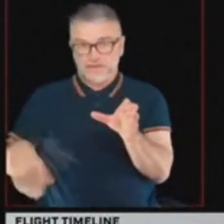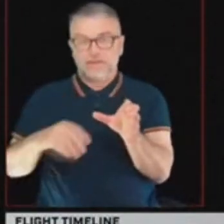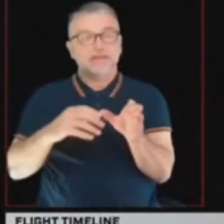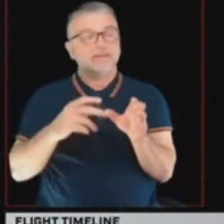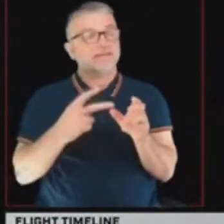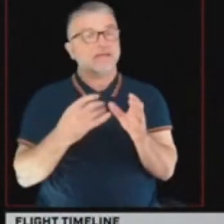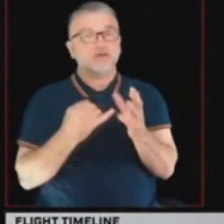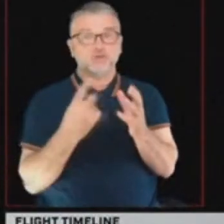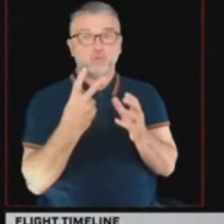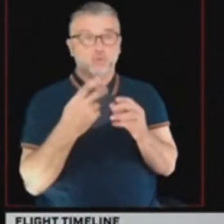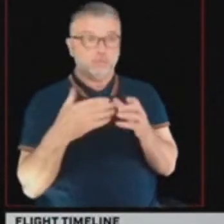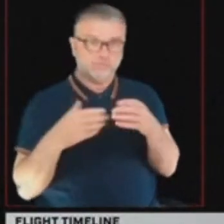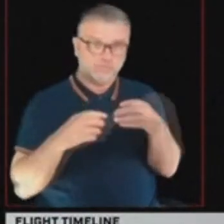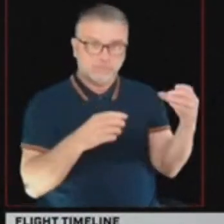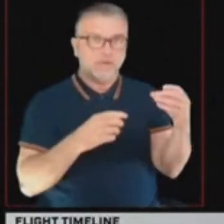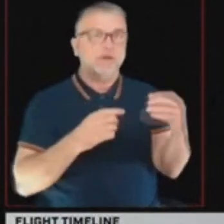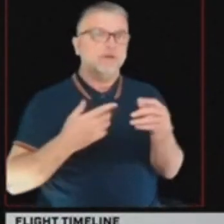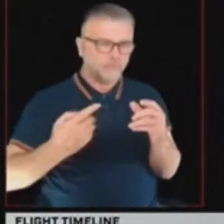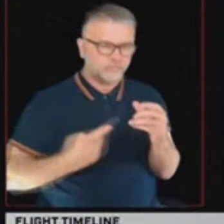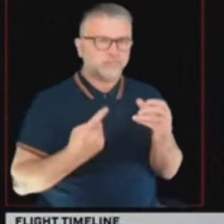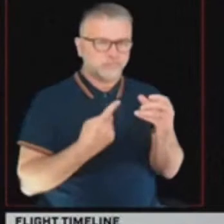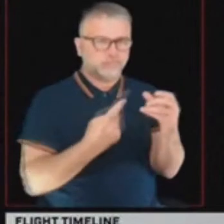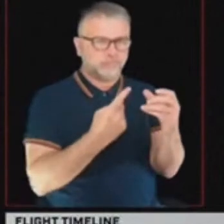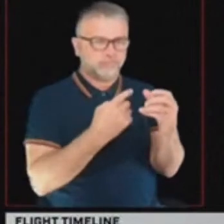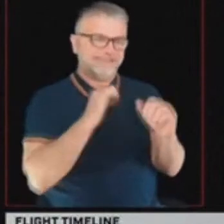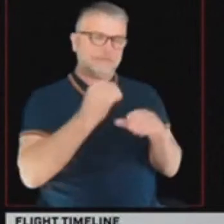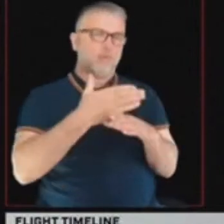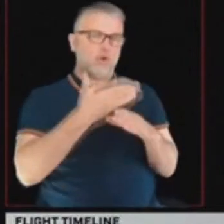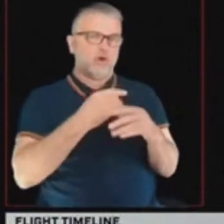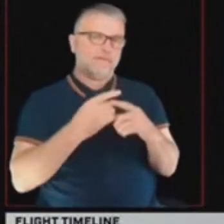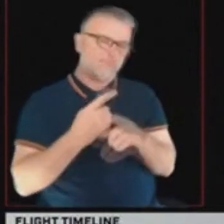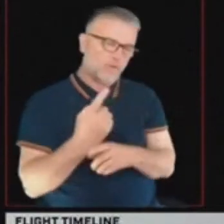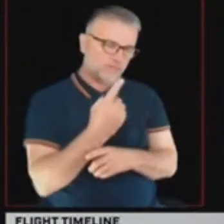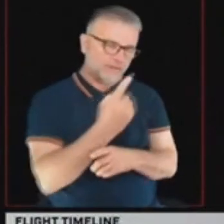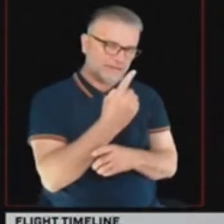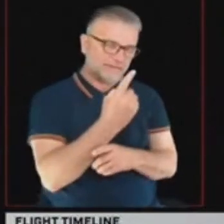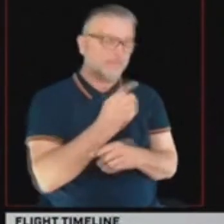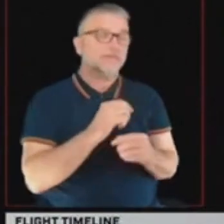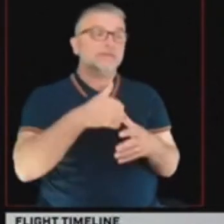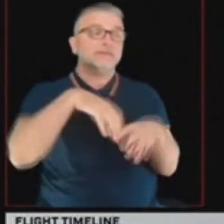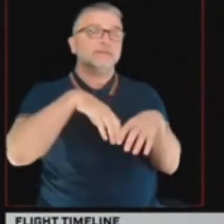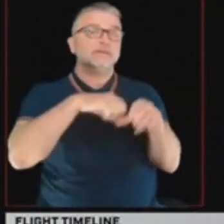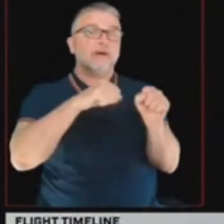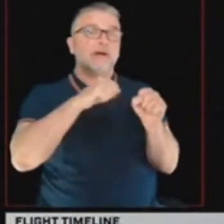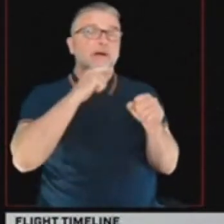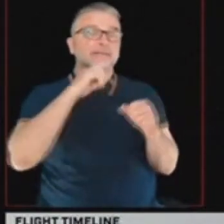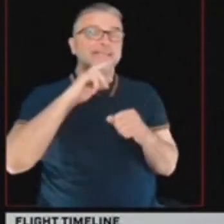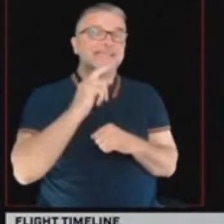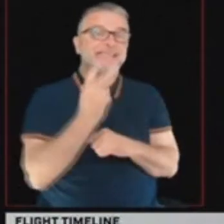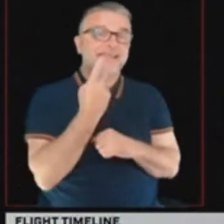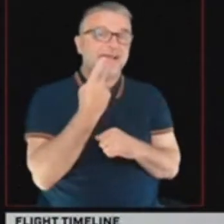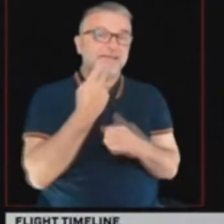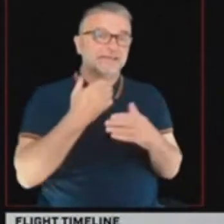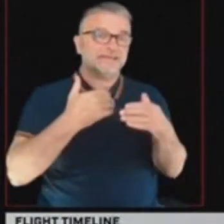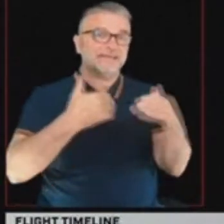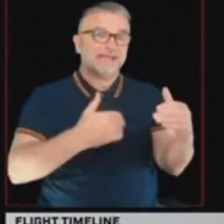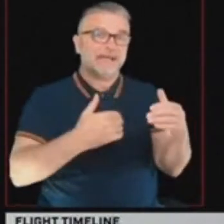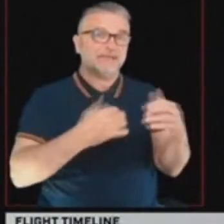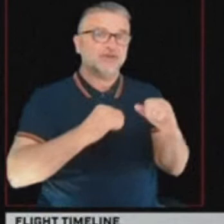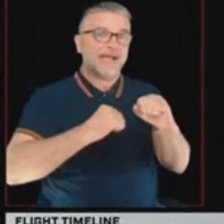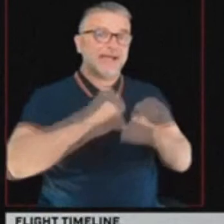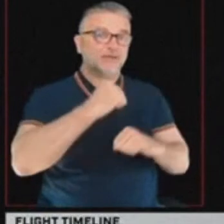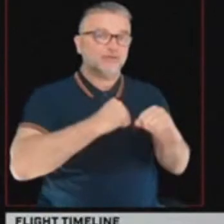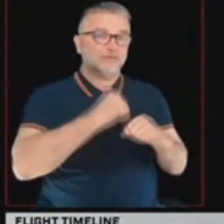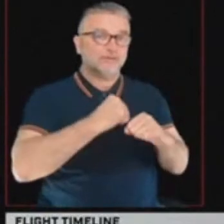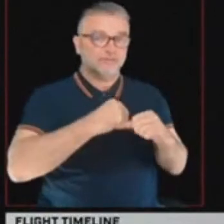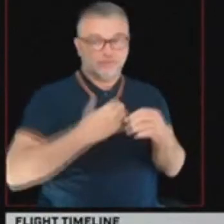do the work for the rest of the journey. We start our second stage engine, which is the burn that just happened.